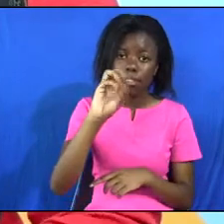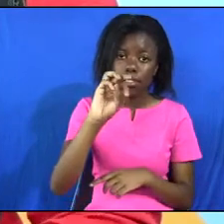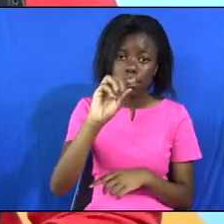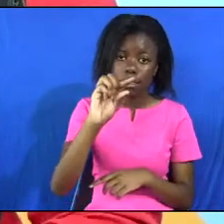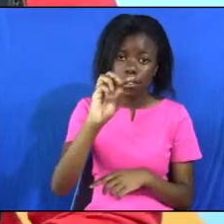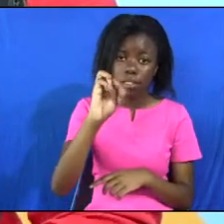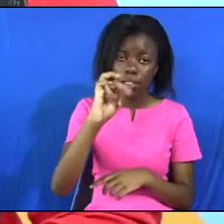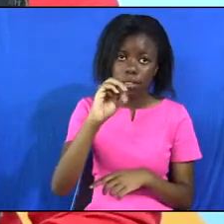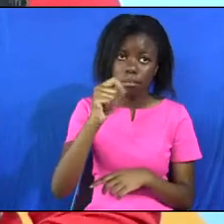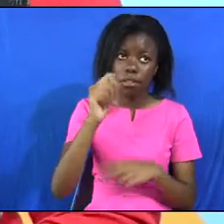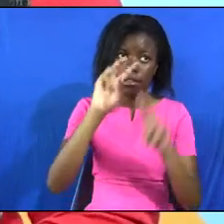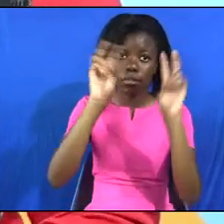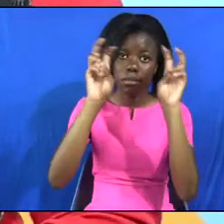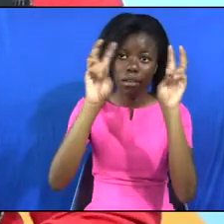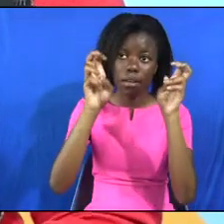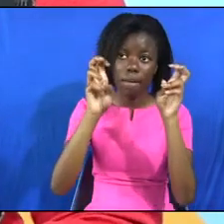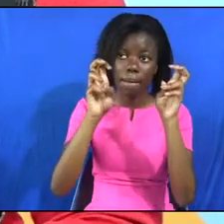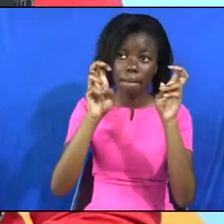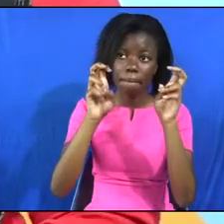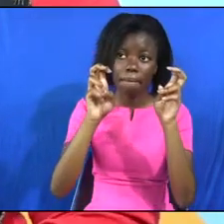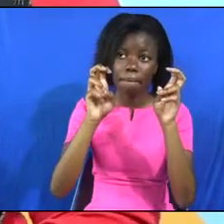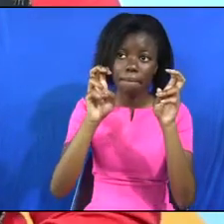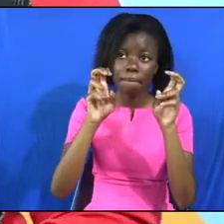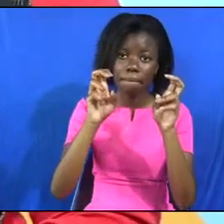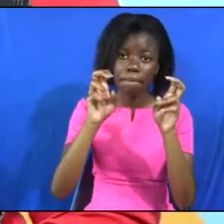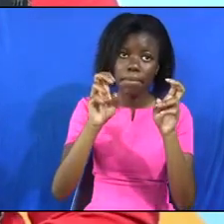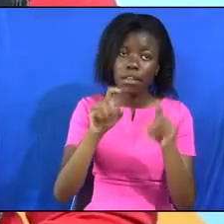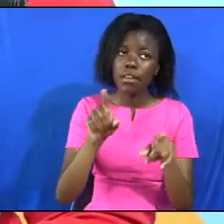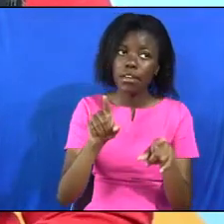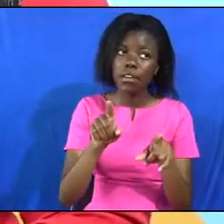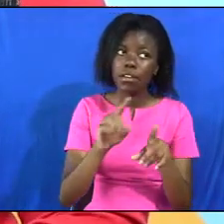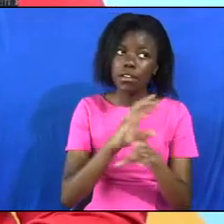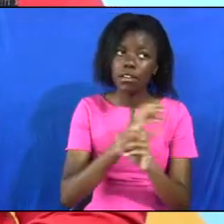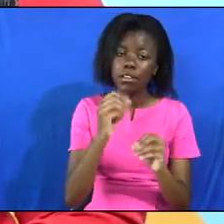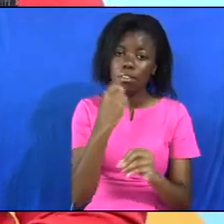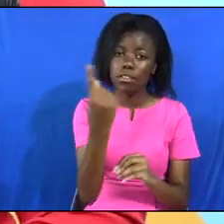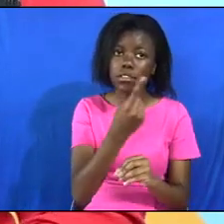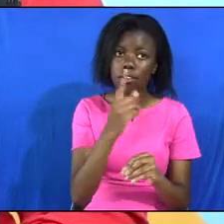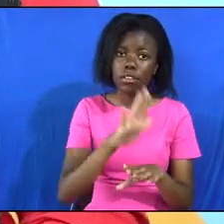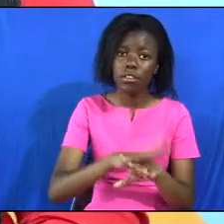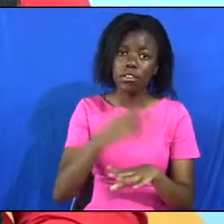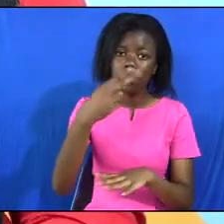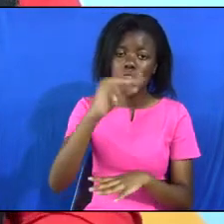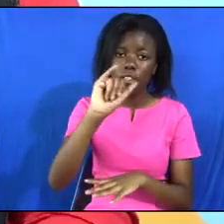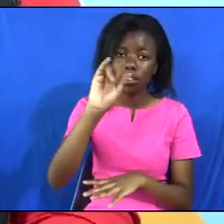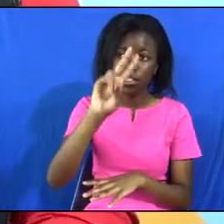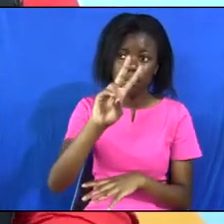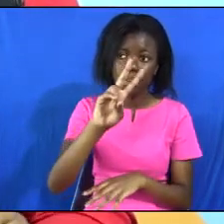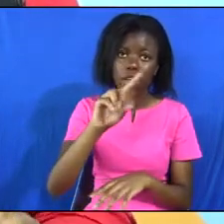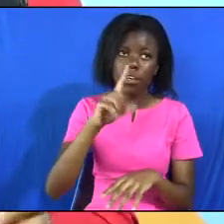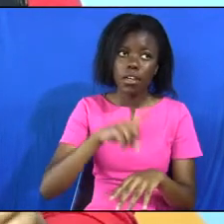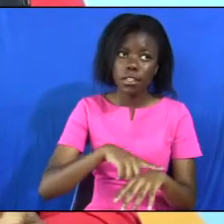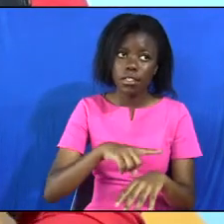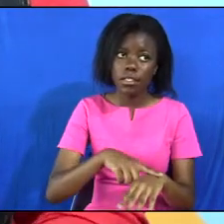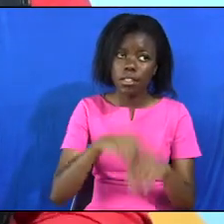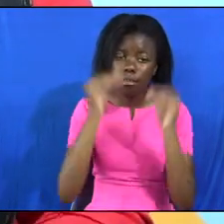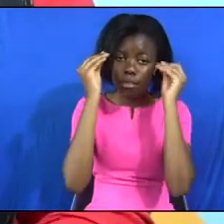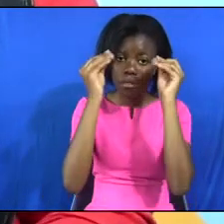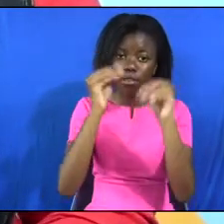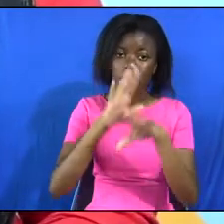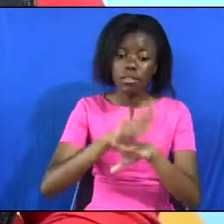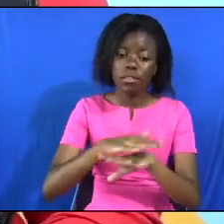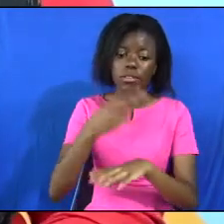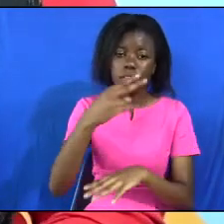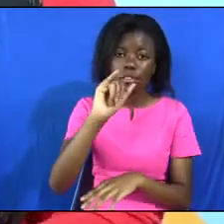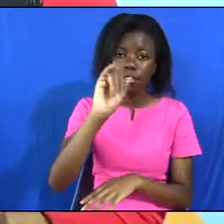is concerned? Stigma is not only on HIV/AIDS. Even as I focus on